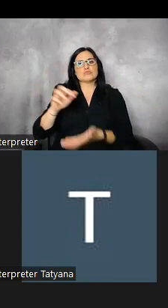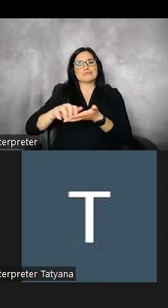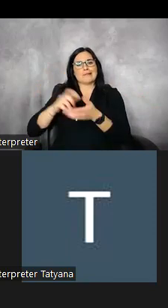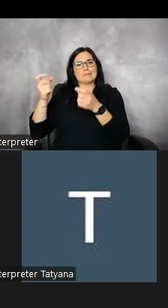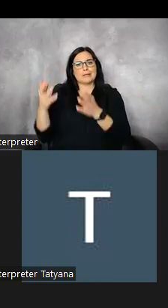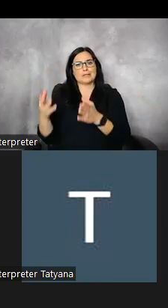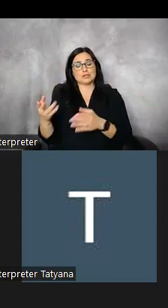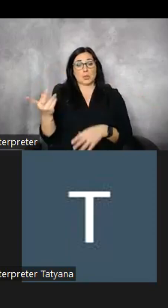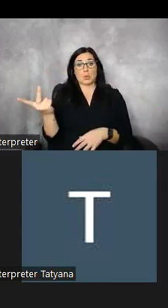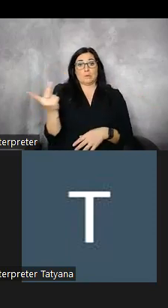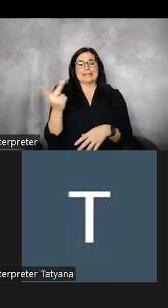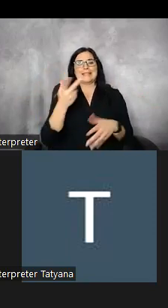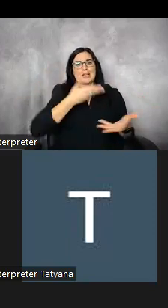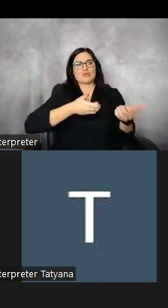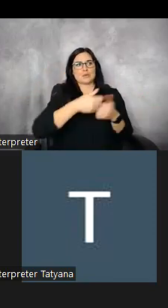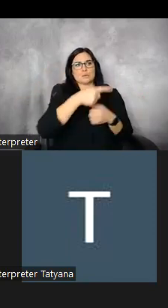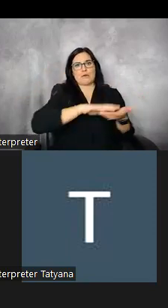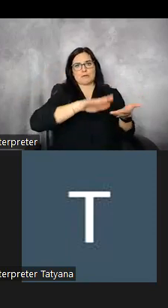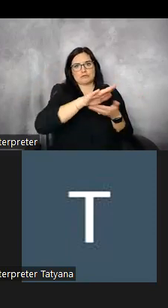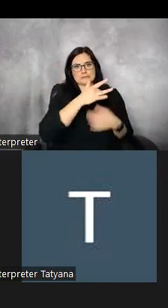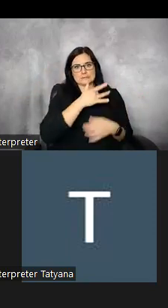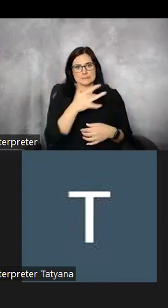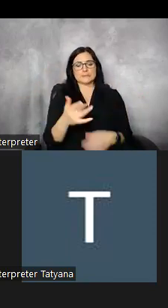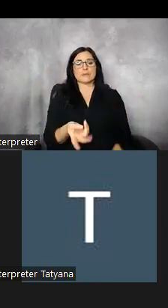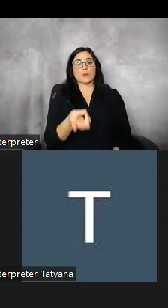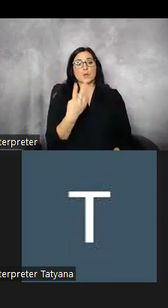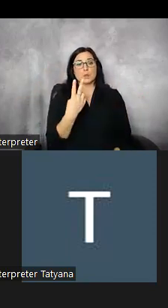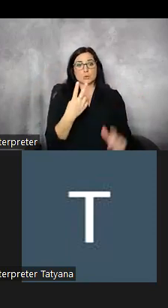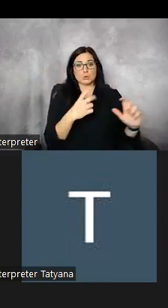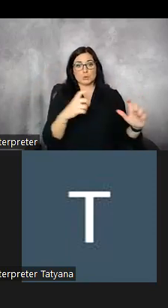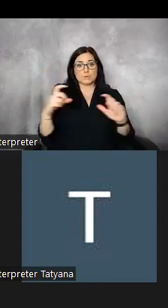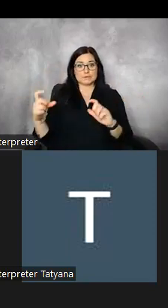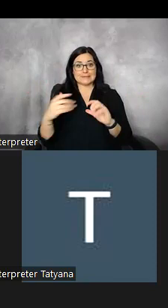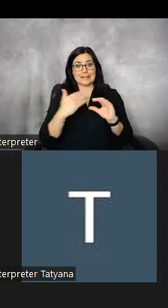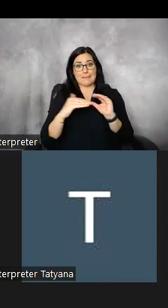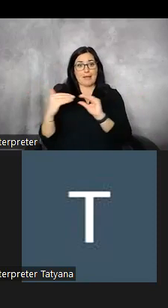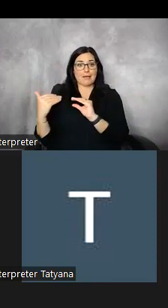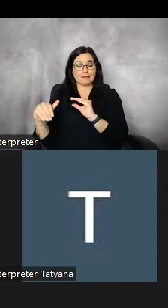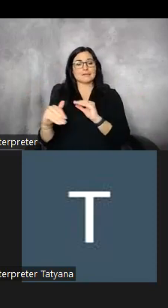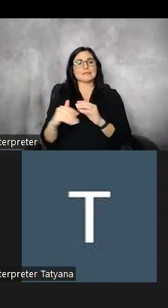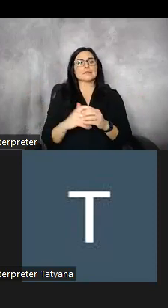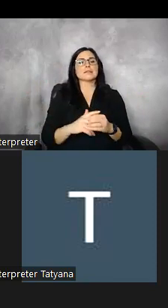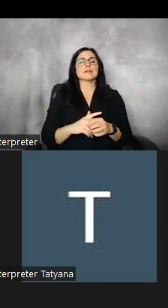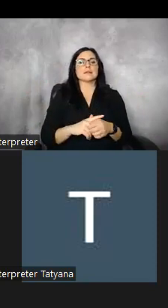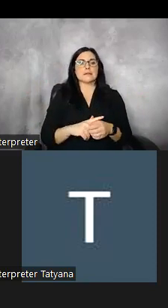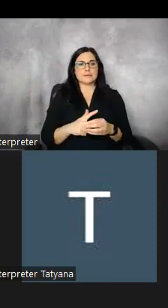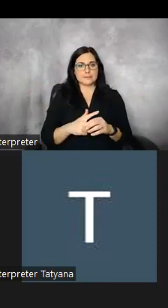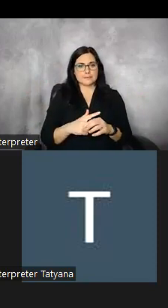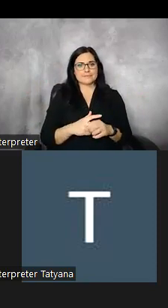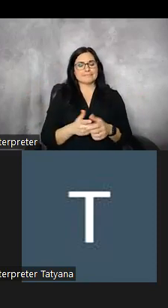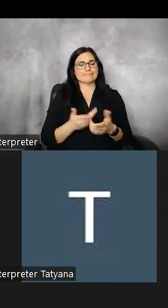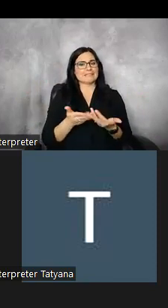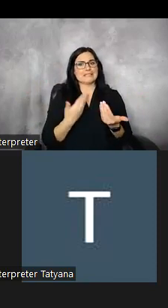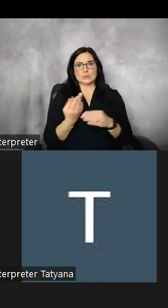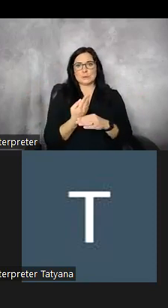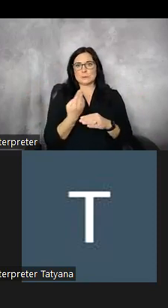with the colleges. And then the two email addresses we have at the bottom, we've created those as lists. they work really well in